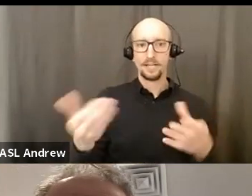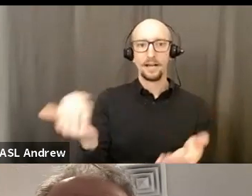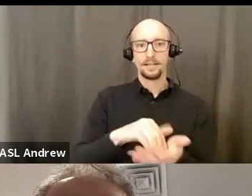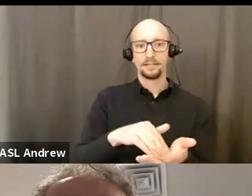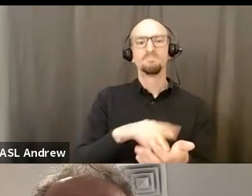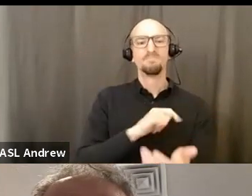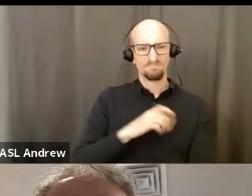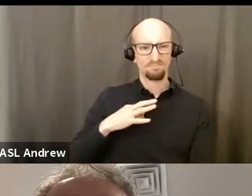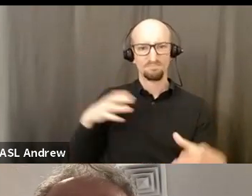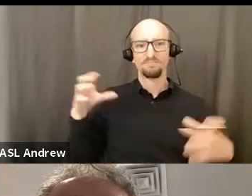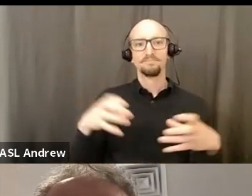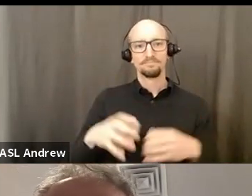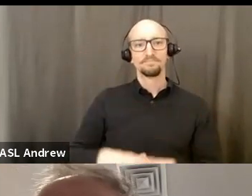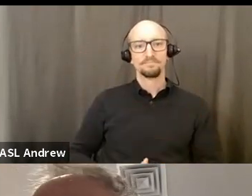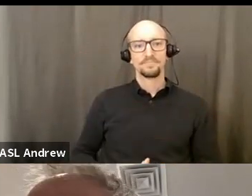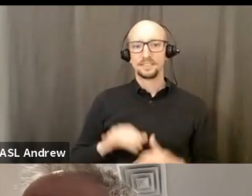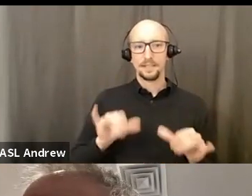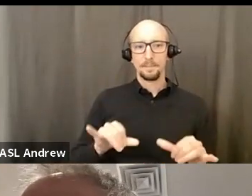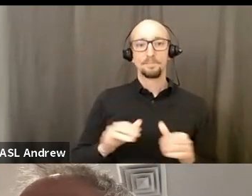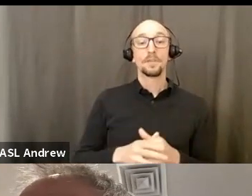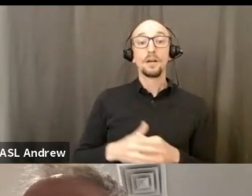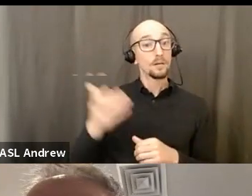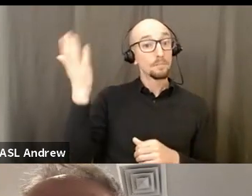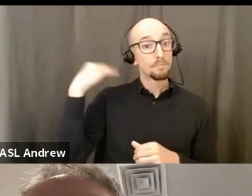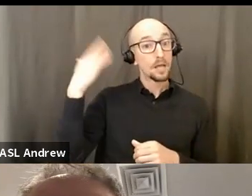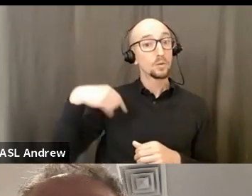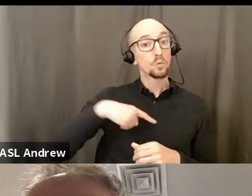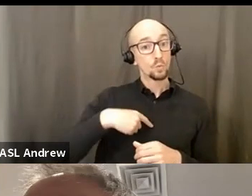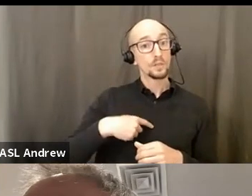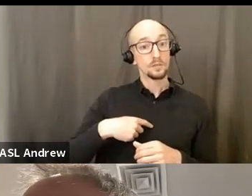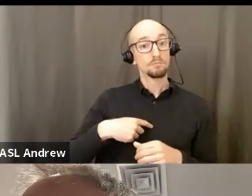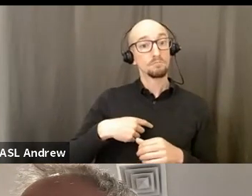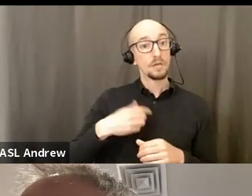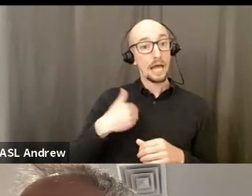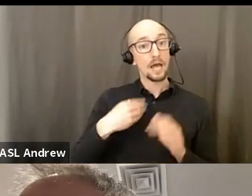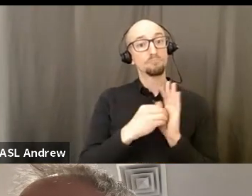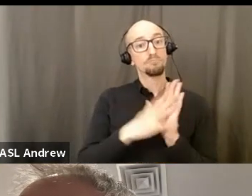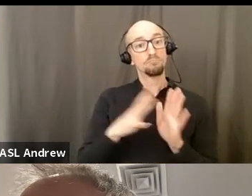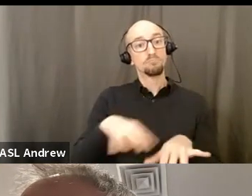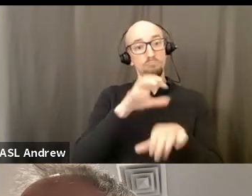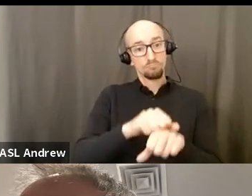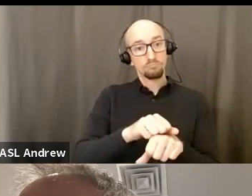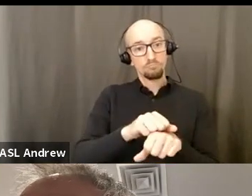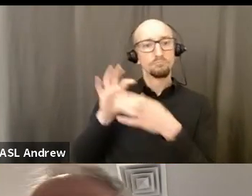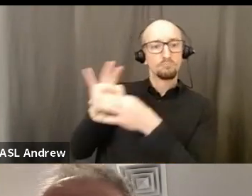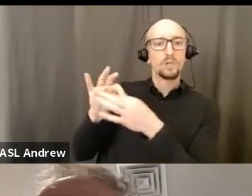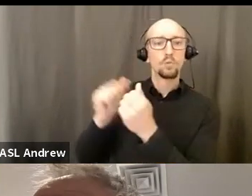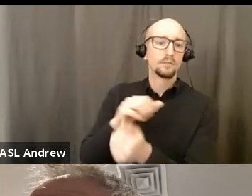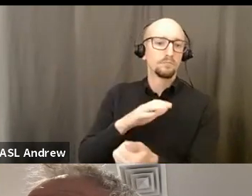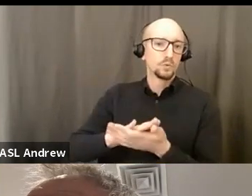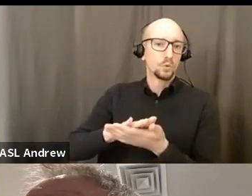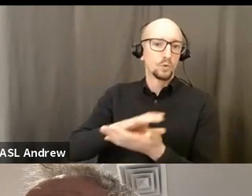We had tentatively in the past scheduled, in conjunction with the school committee, 2